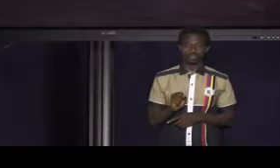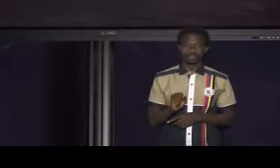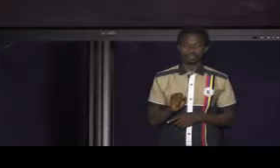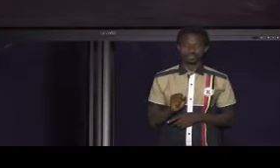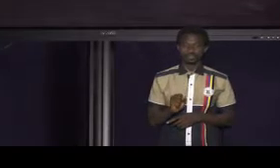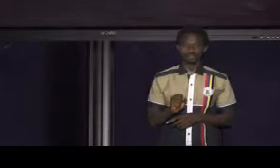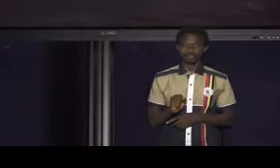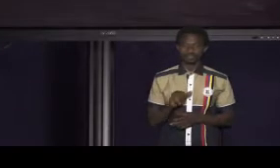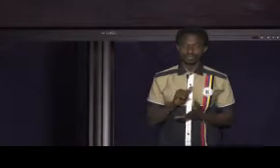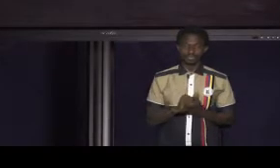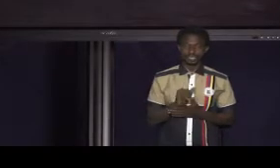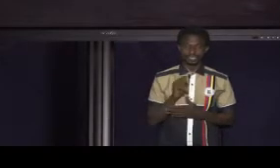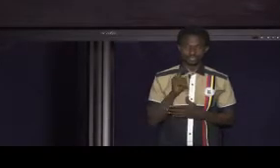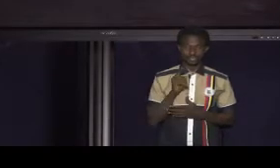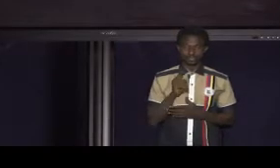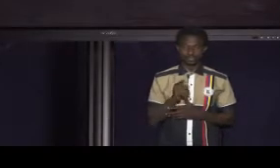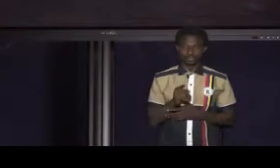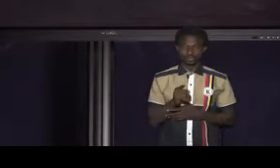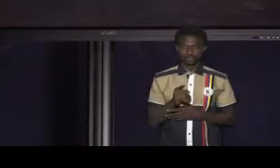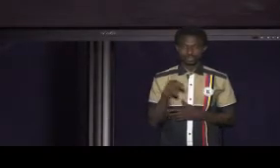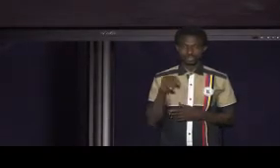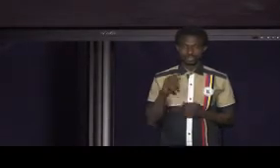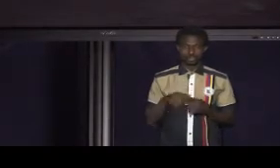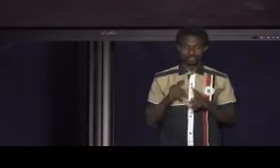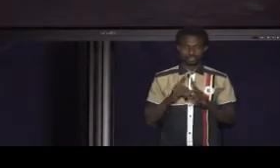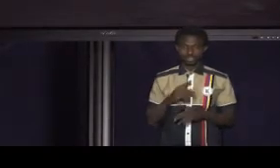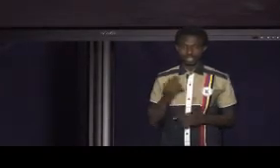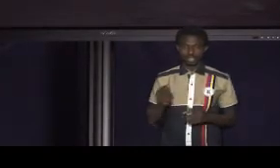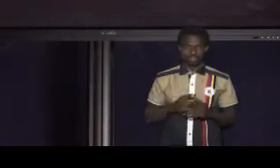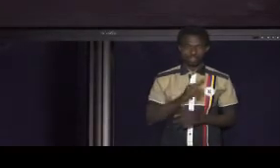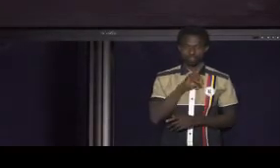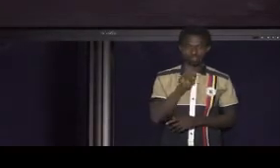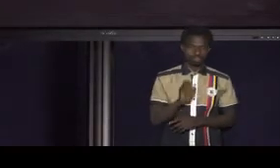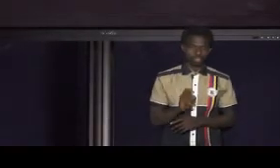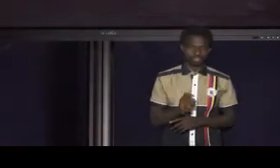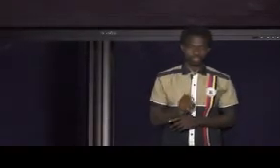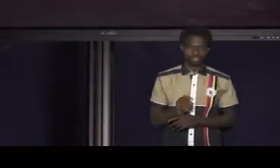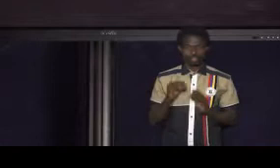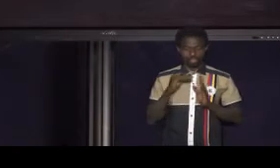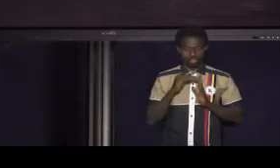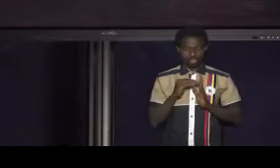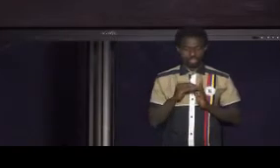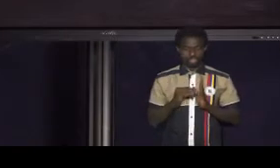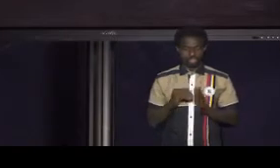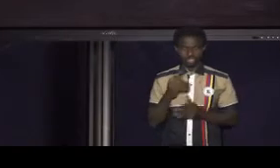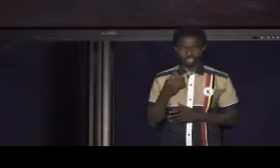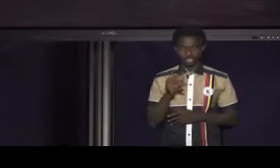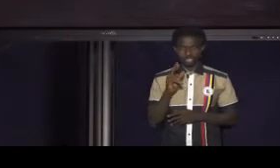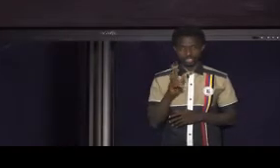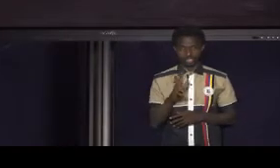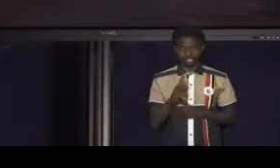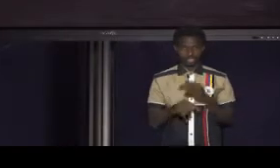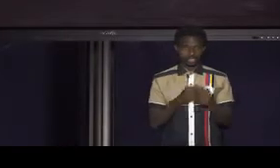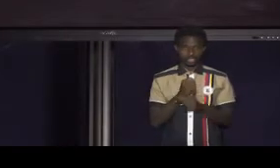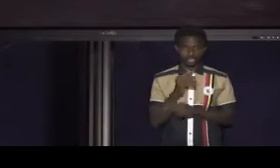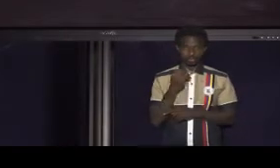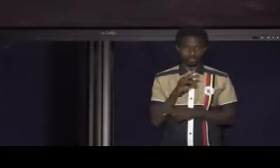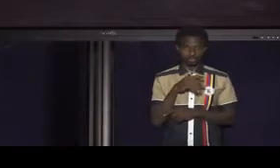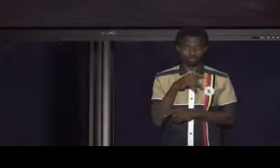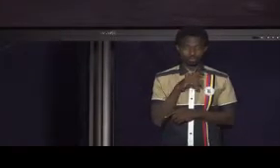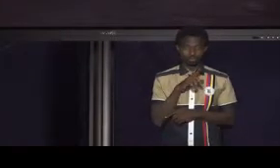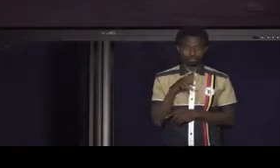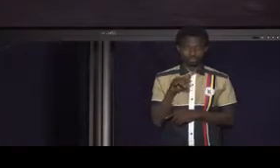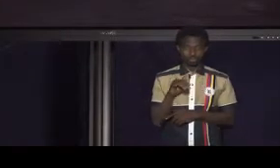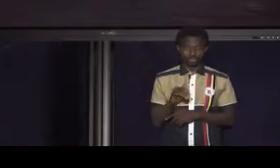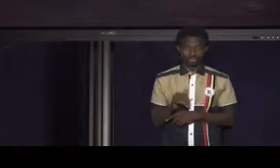questions that you need to answer. The first question, state the 3 types